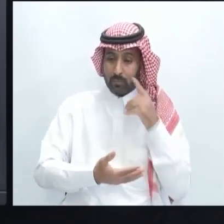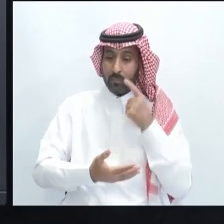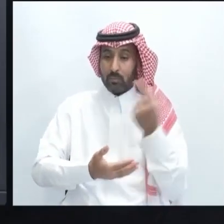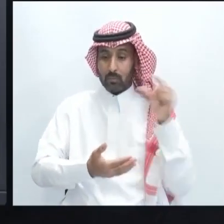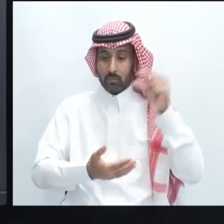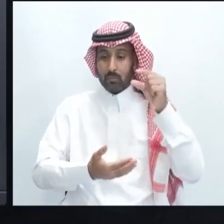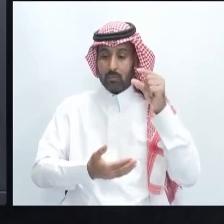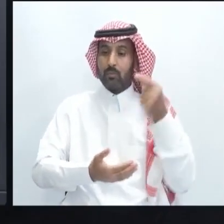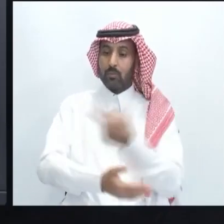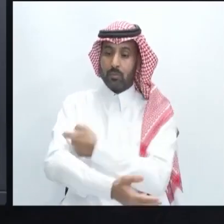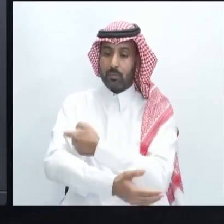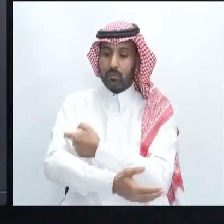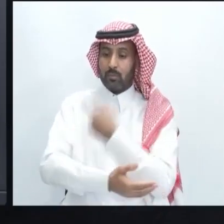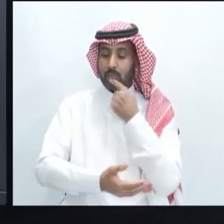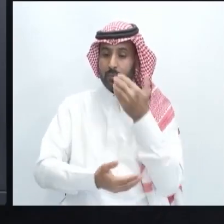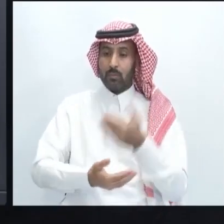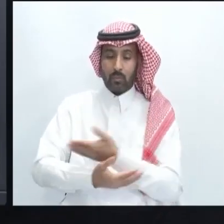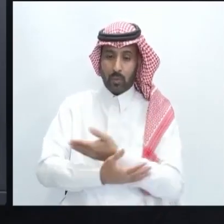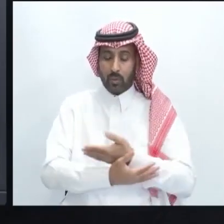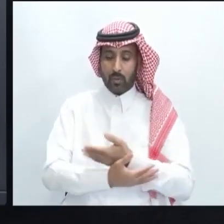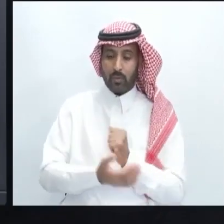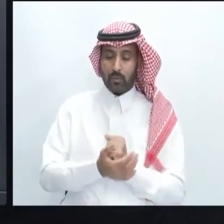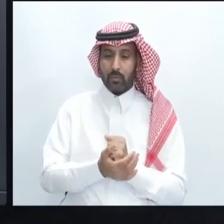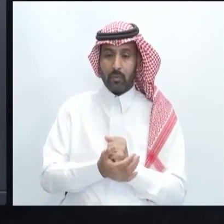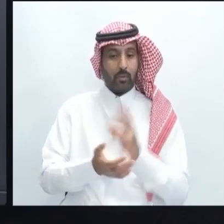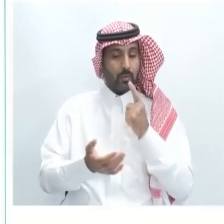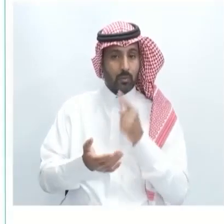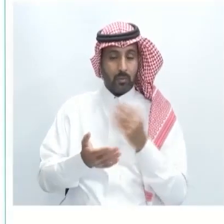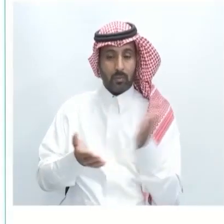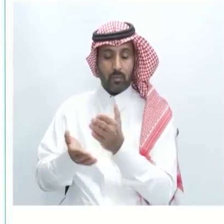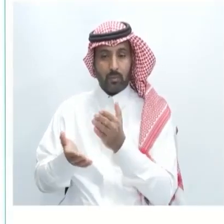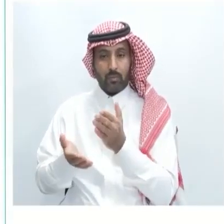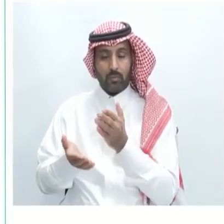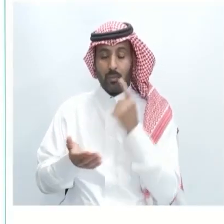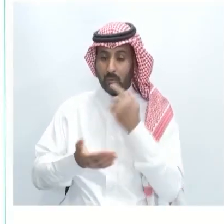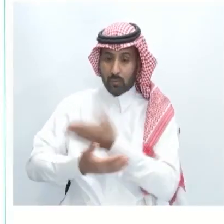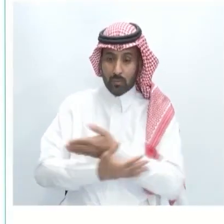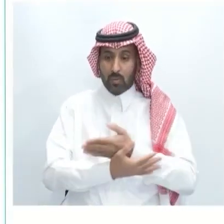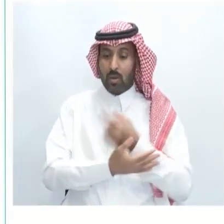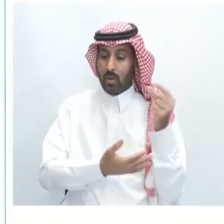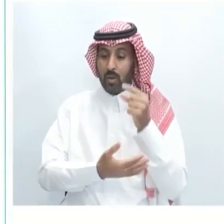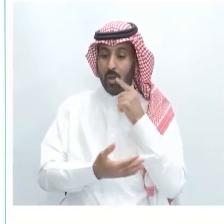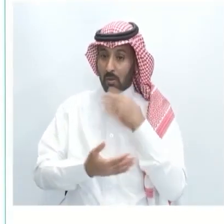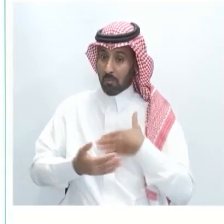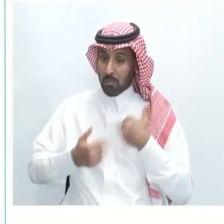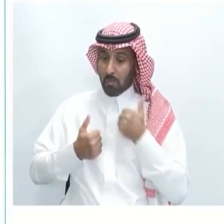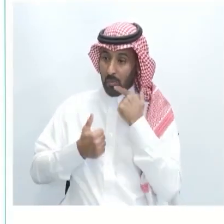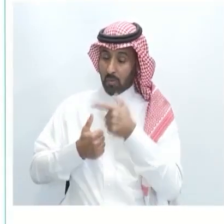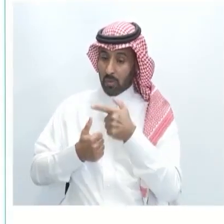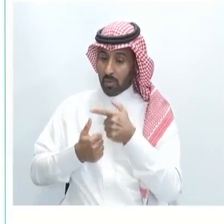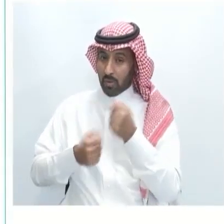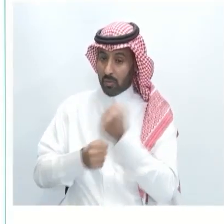are children doctors or baby doctors. So pediatricians, are they satisfied or not?